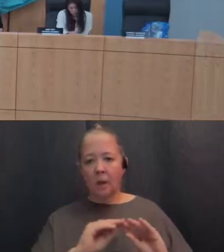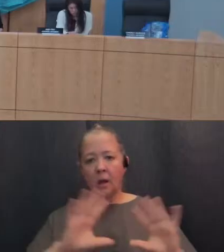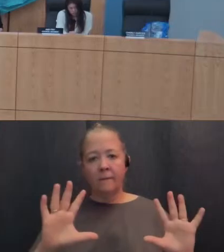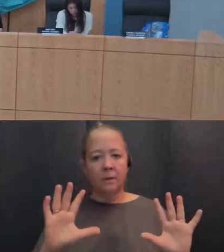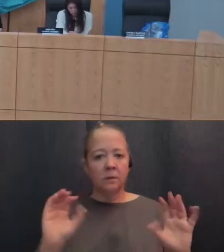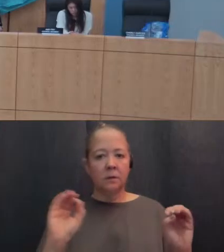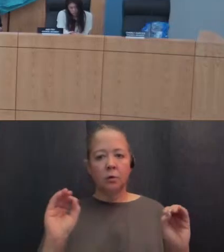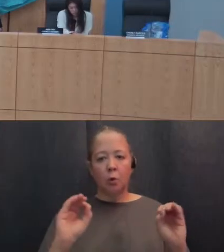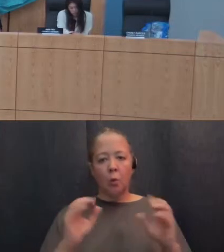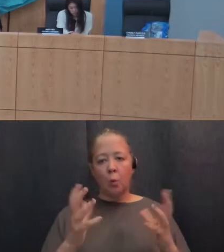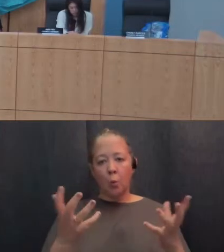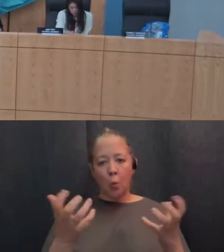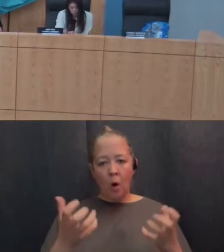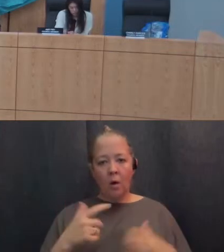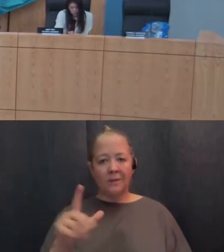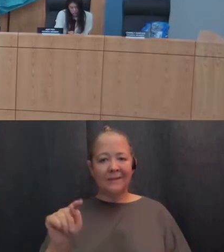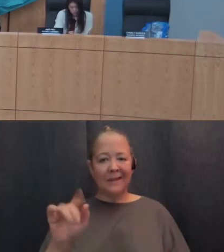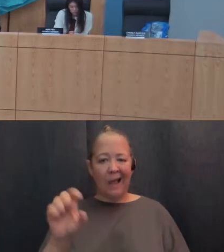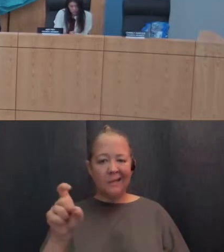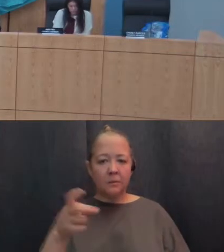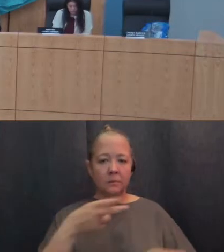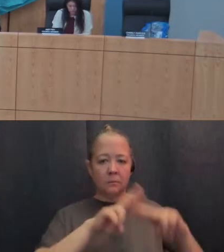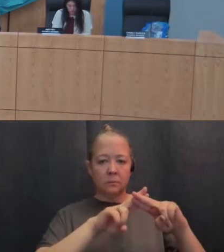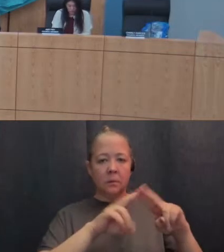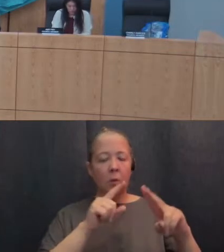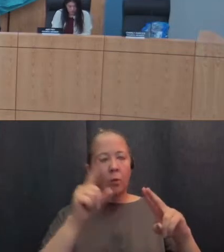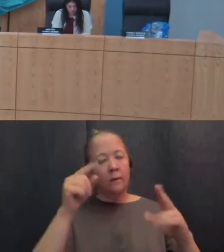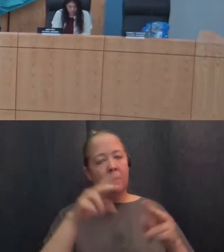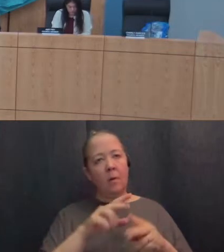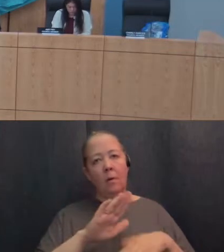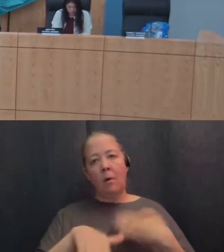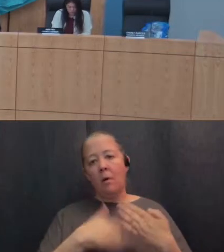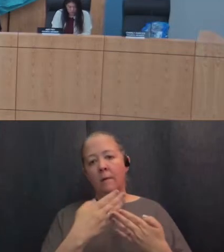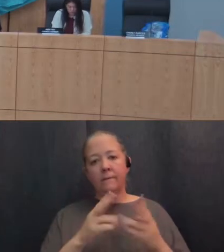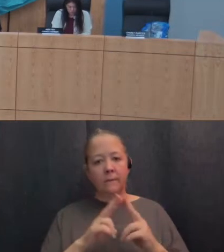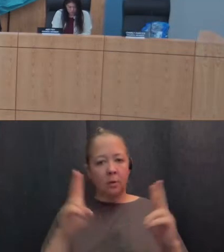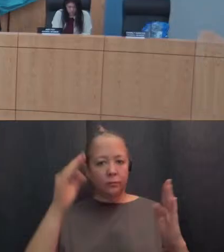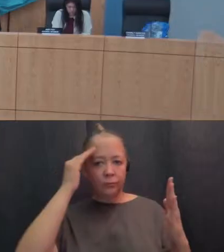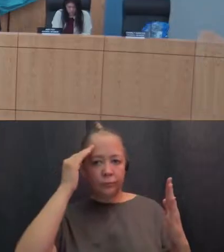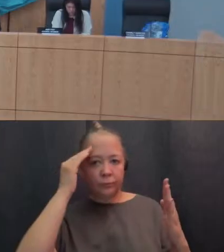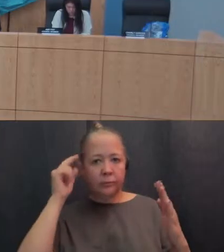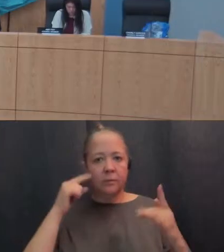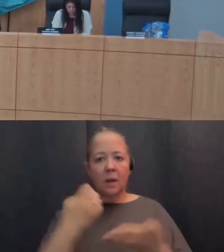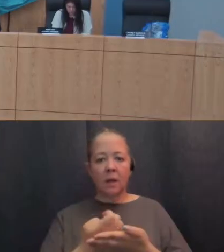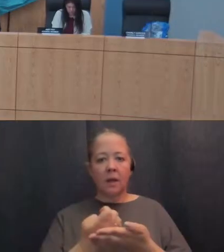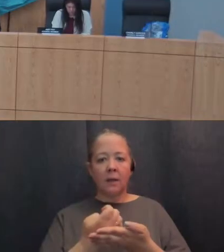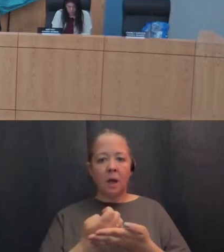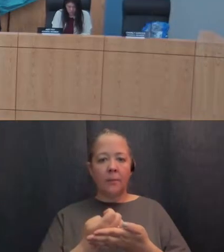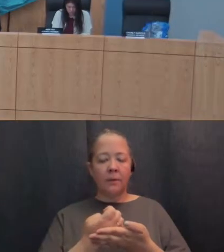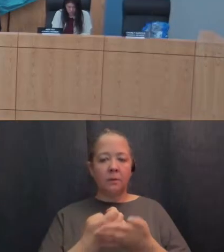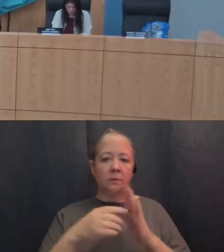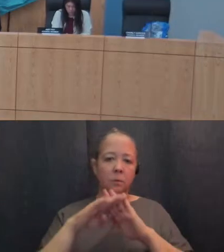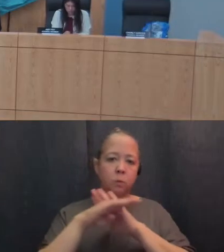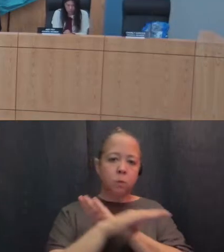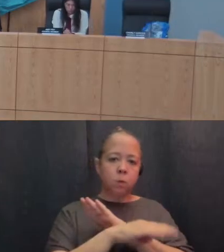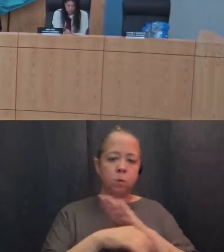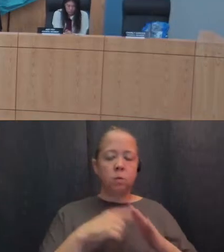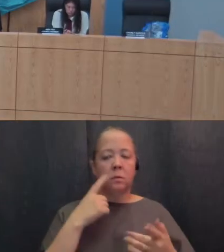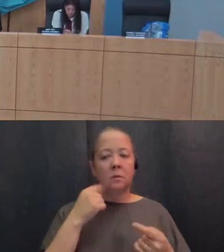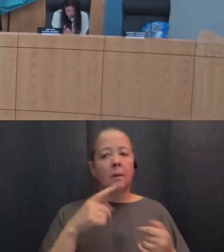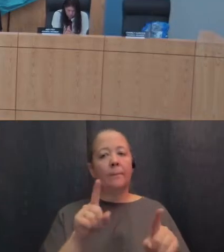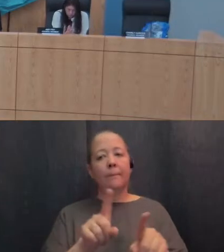of the economic hardships that are happening right now. Part of the issue is that things are expensive for the town as